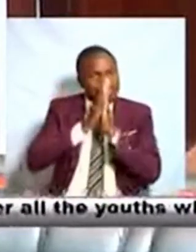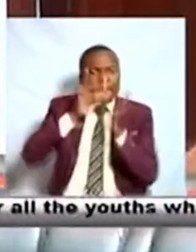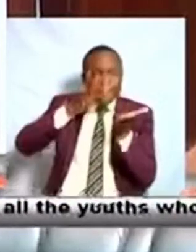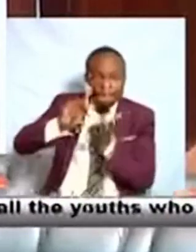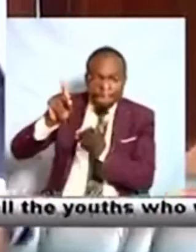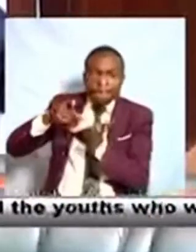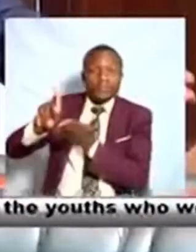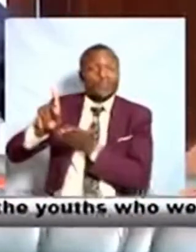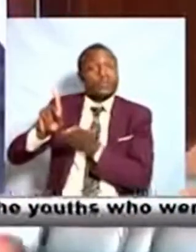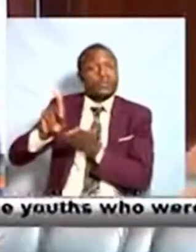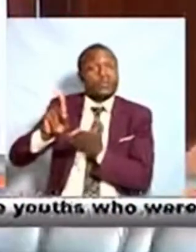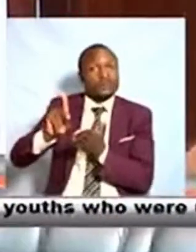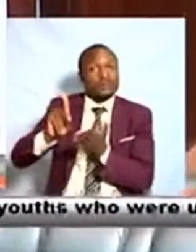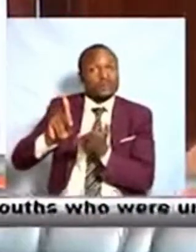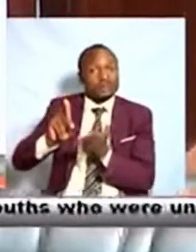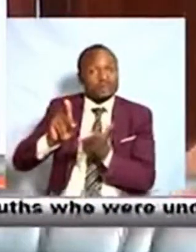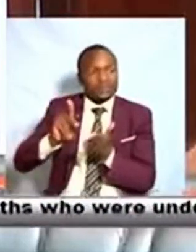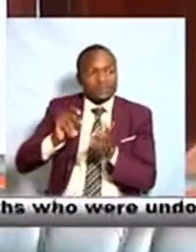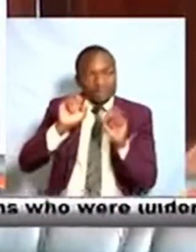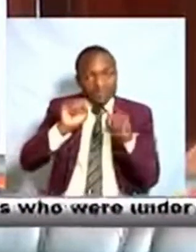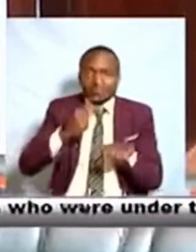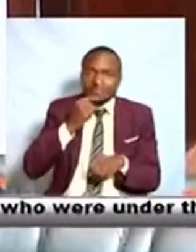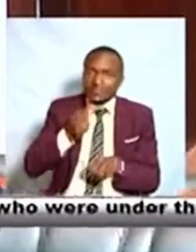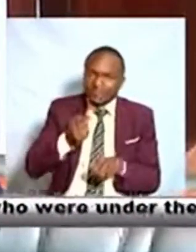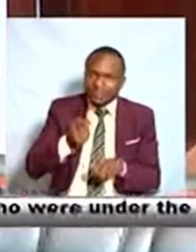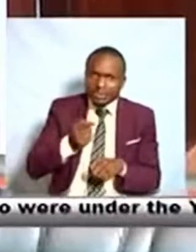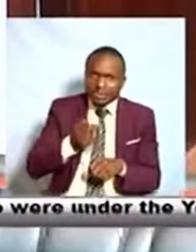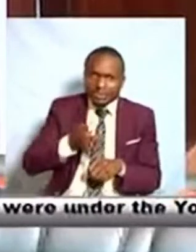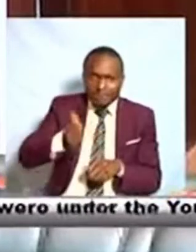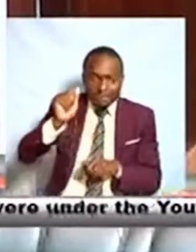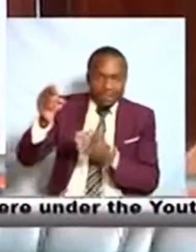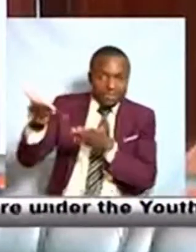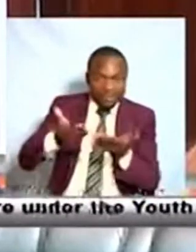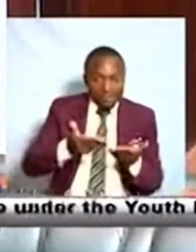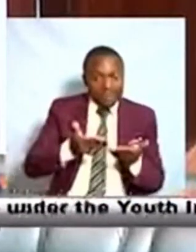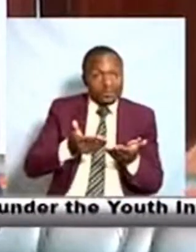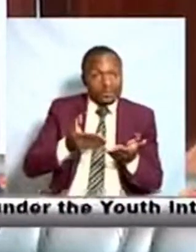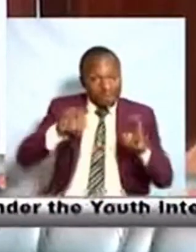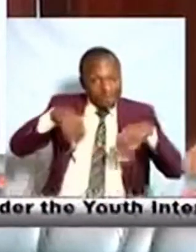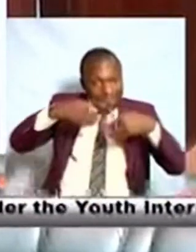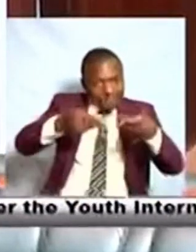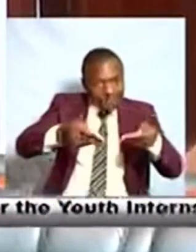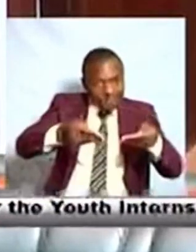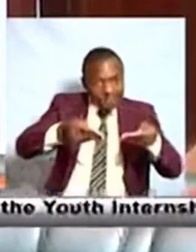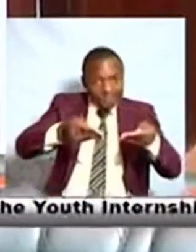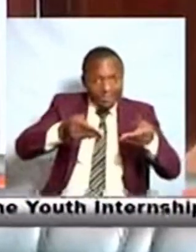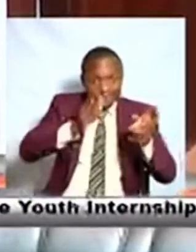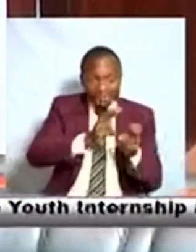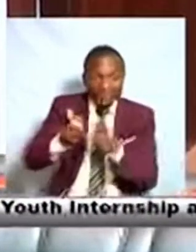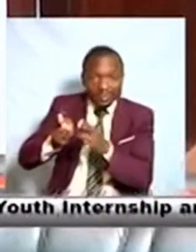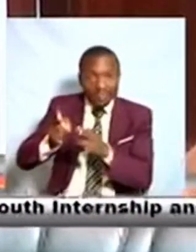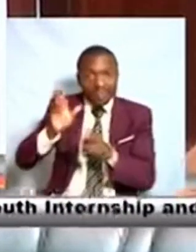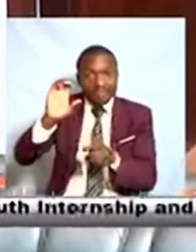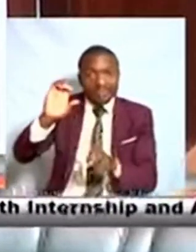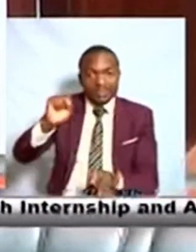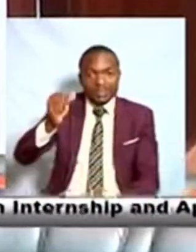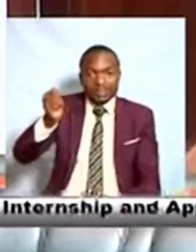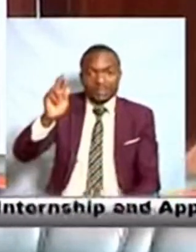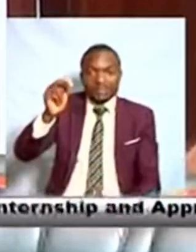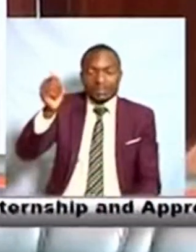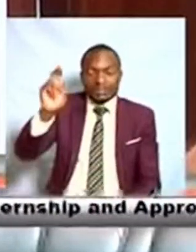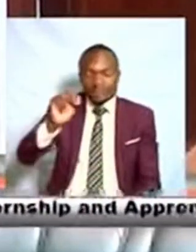in short, will you give this Honorable Member of Parliament who has raised this question to give these responses to Sharon and